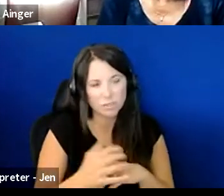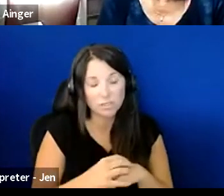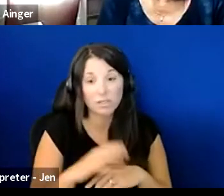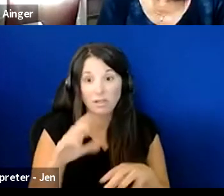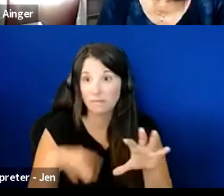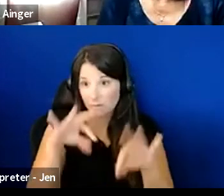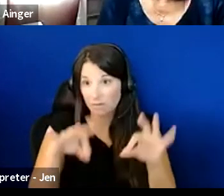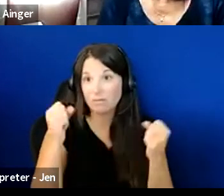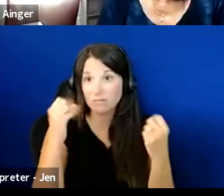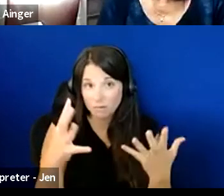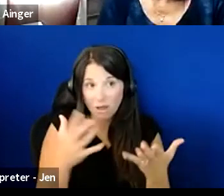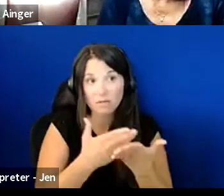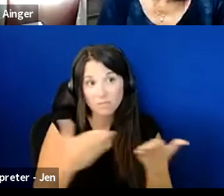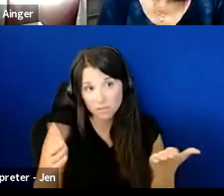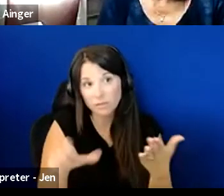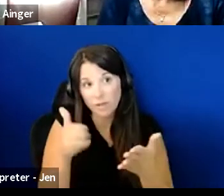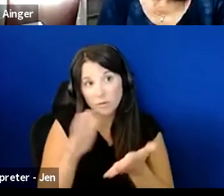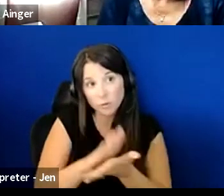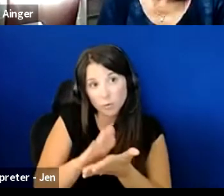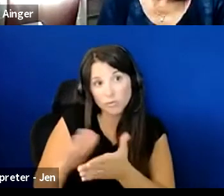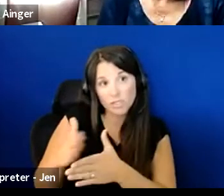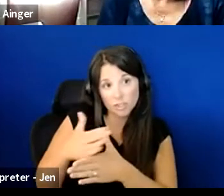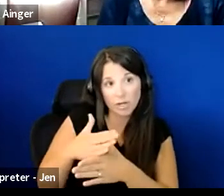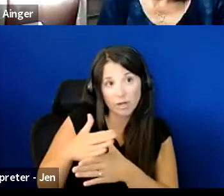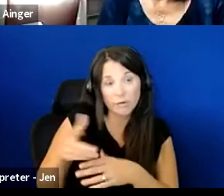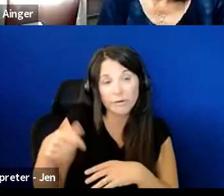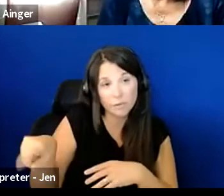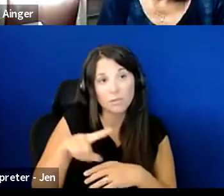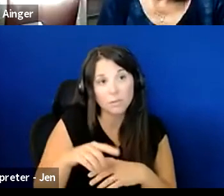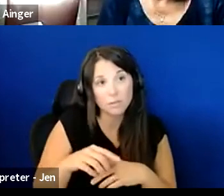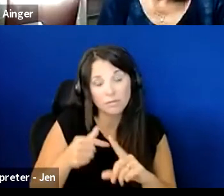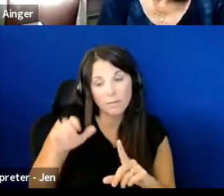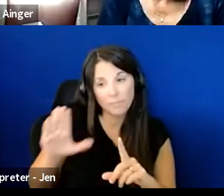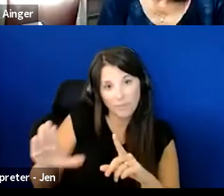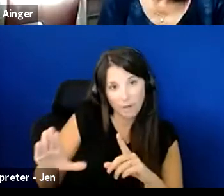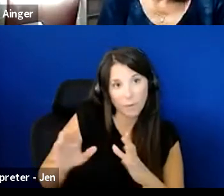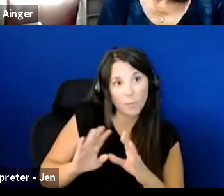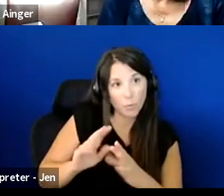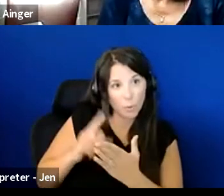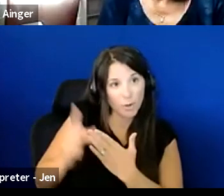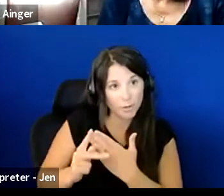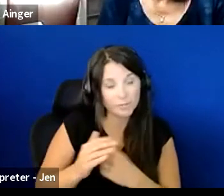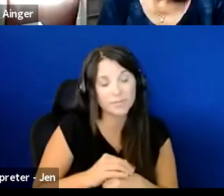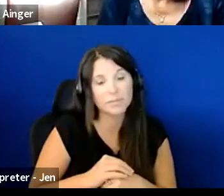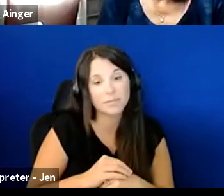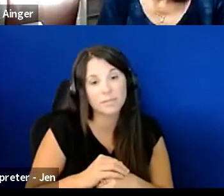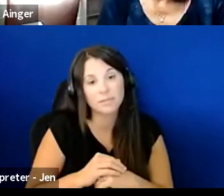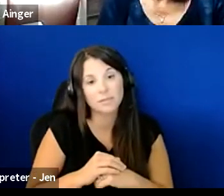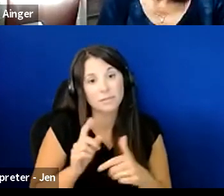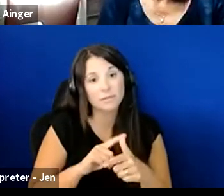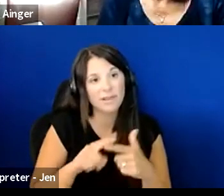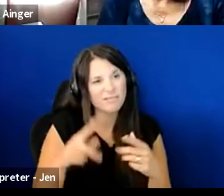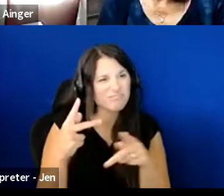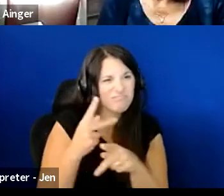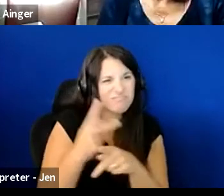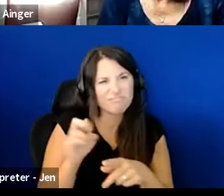material out there that other schools had shared from their simulation programs, and then figuring out,